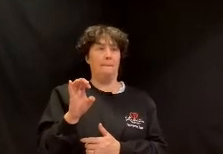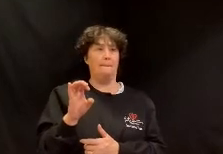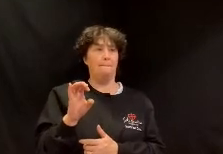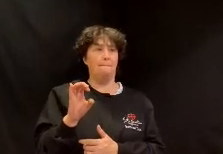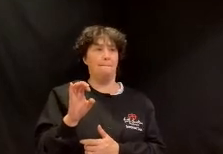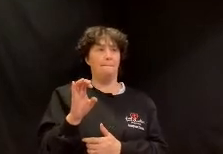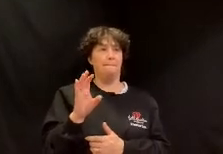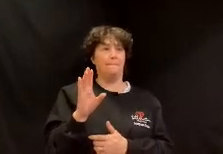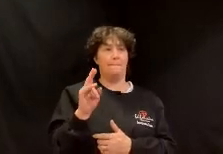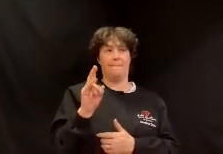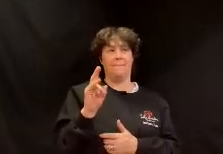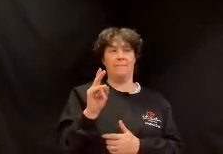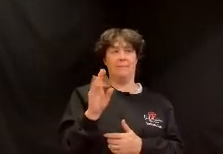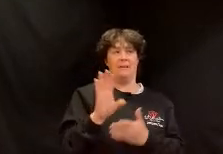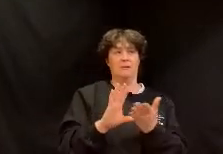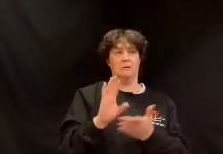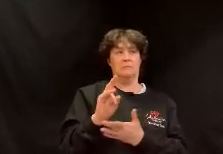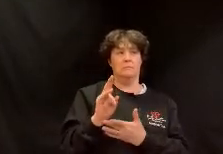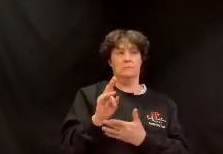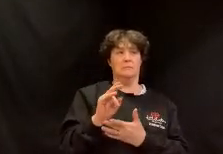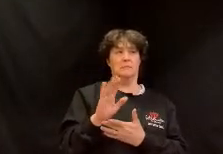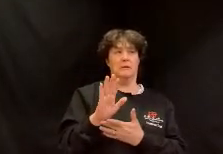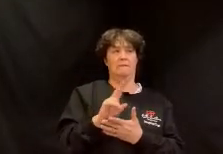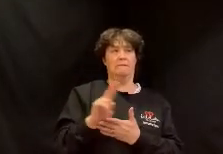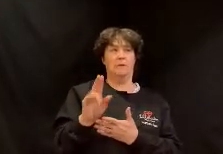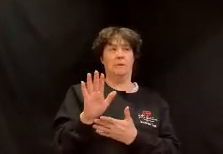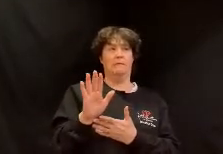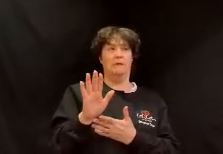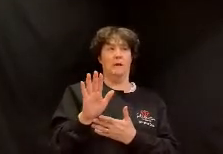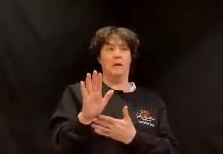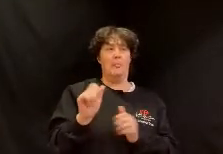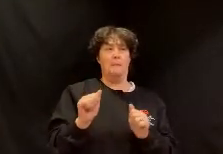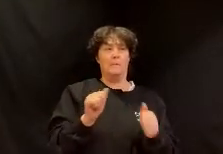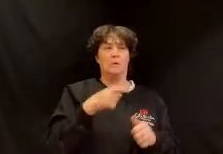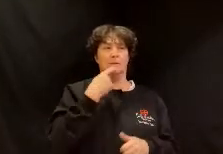Luke 17. And the apostles said to the Lord, what?